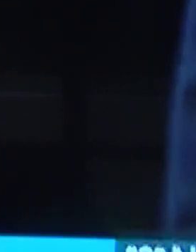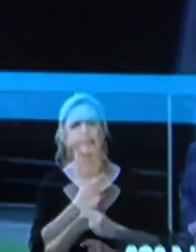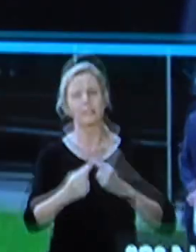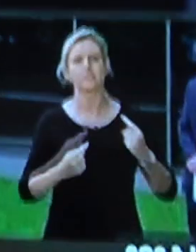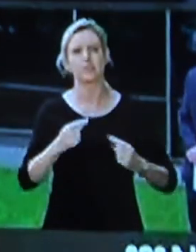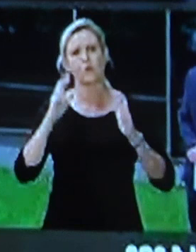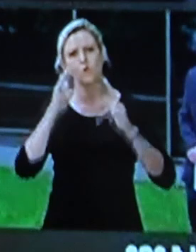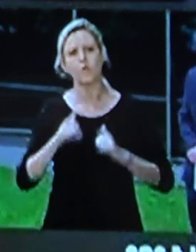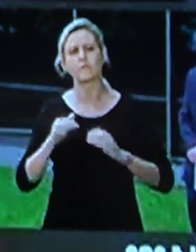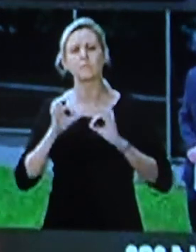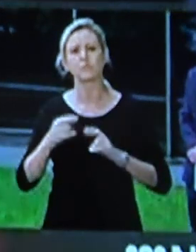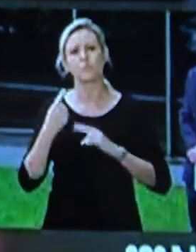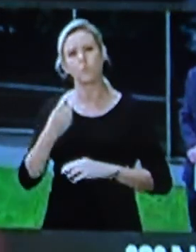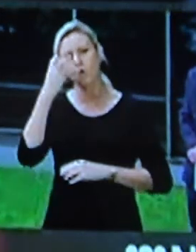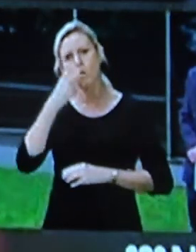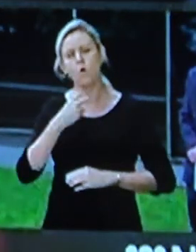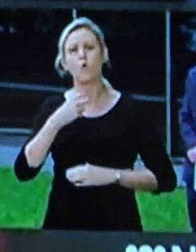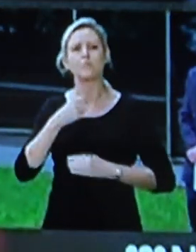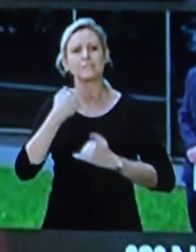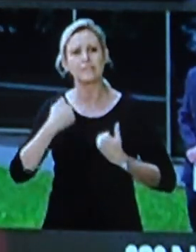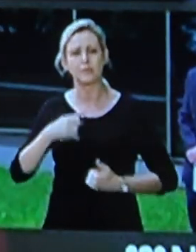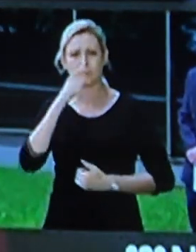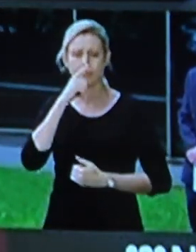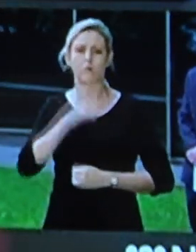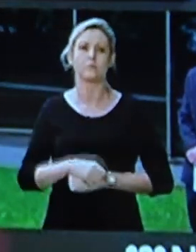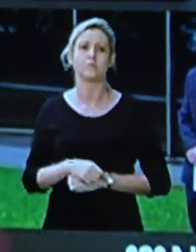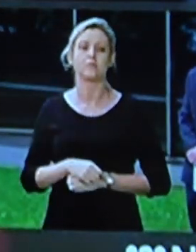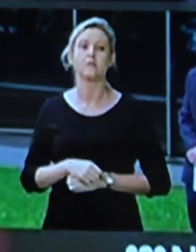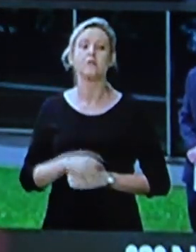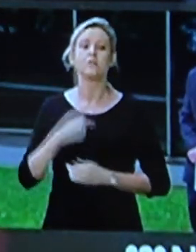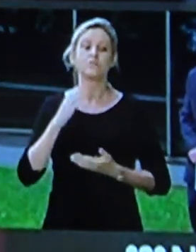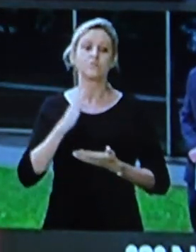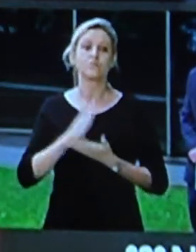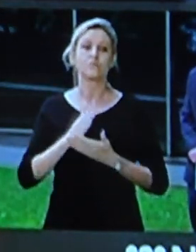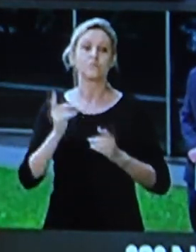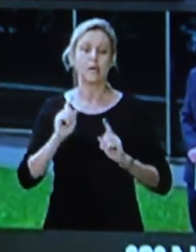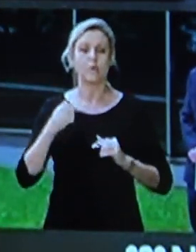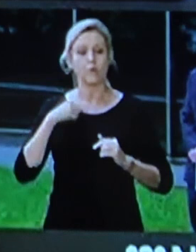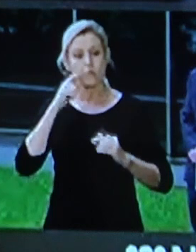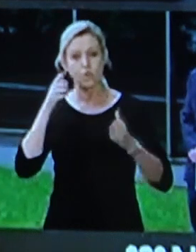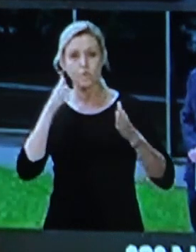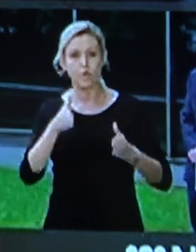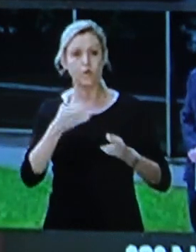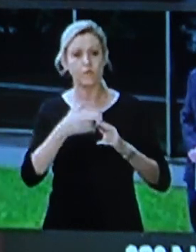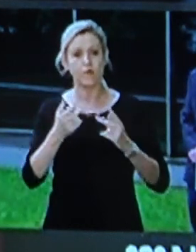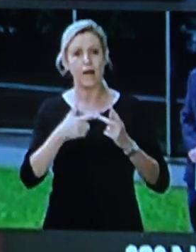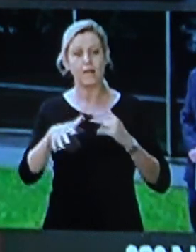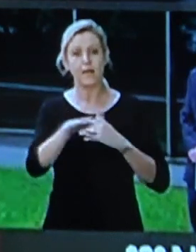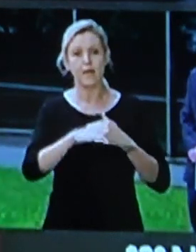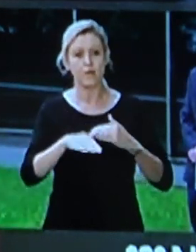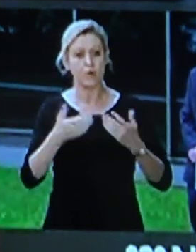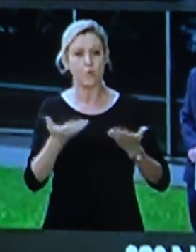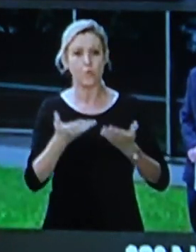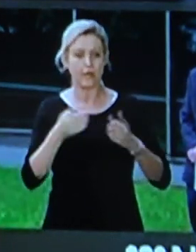vulnerable safe. As I mentioned yesterday, today our health authorities are focusing on those areas where there has been outbreaks or clusters